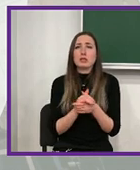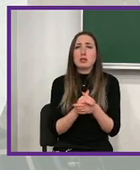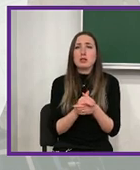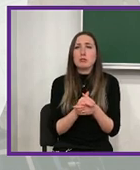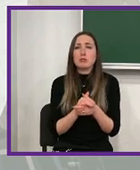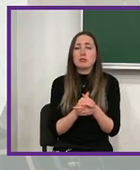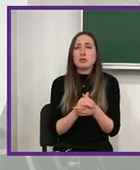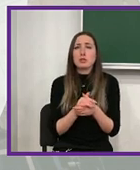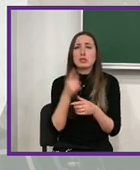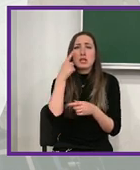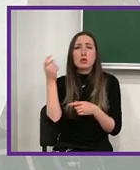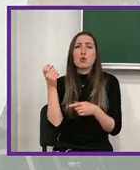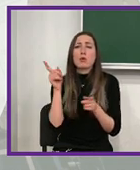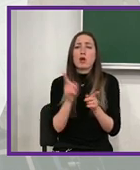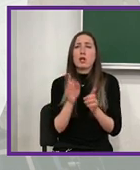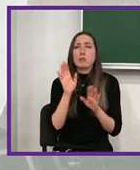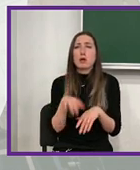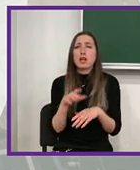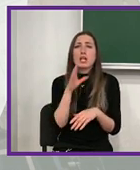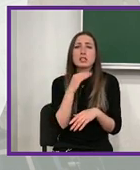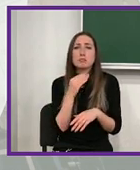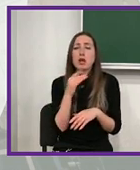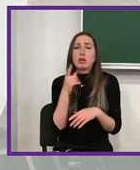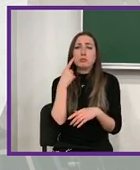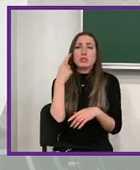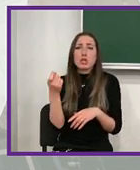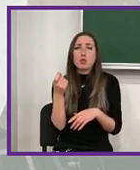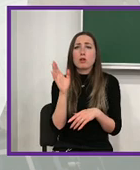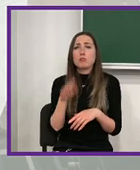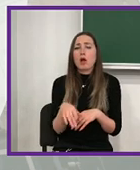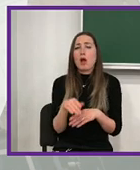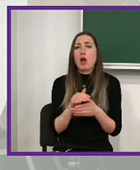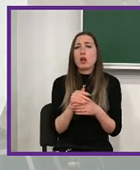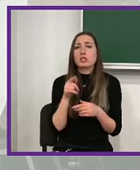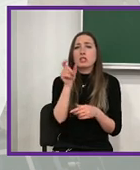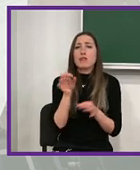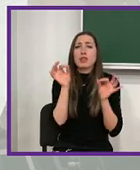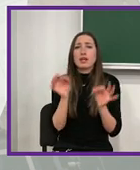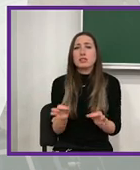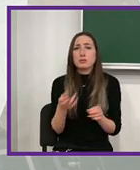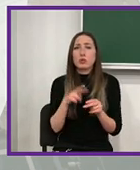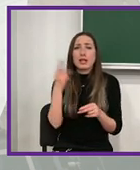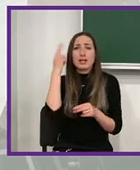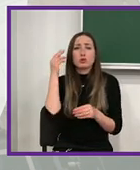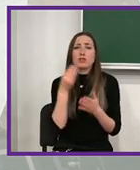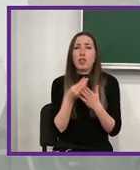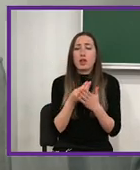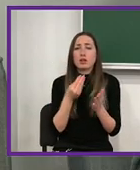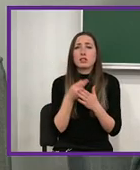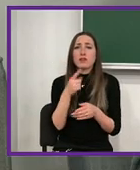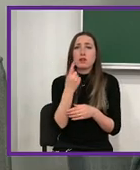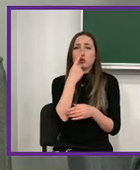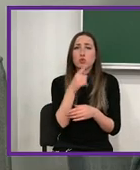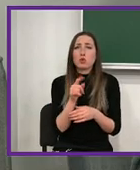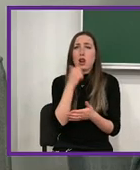rights issues, and risk assessments, for instance. And I think this is a key point. You don't necessarily